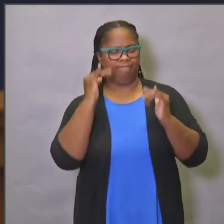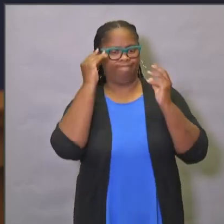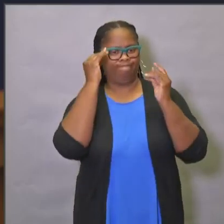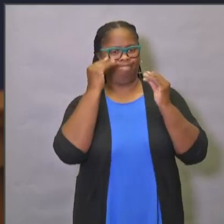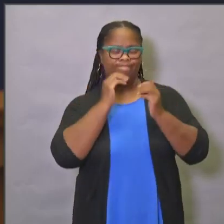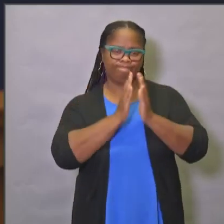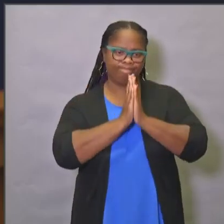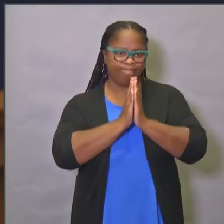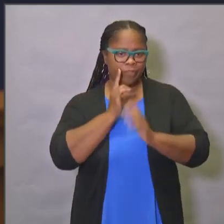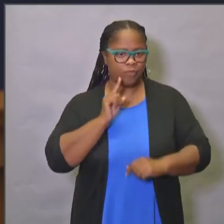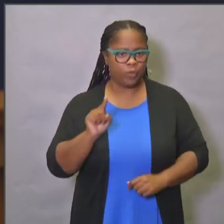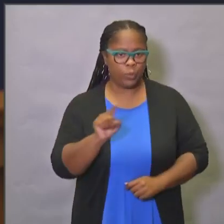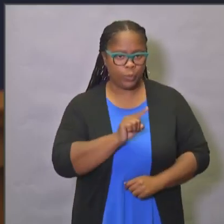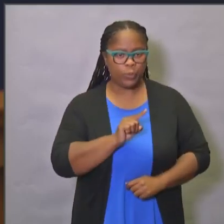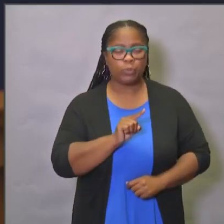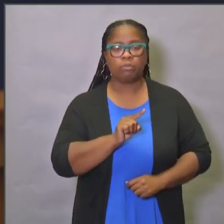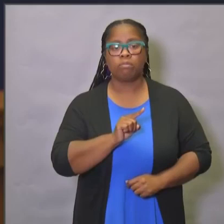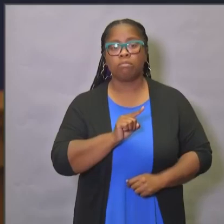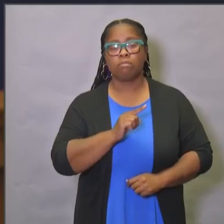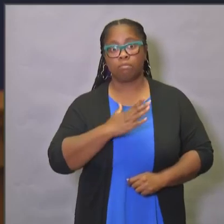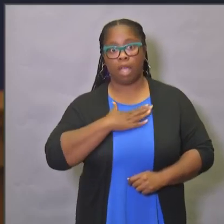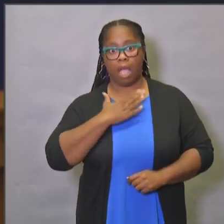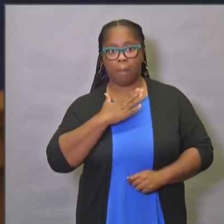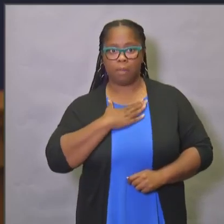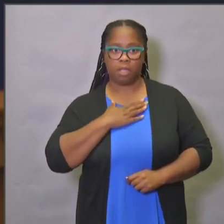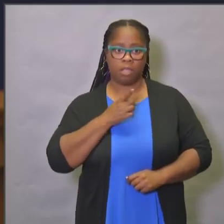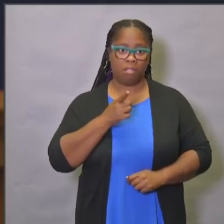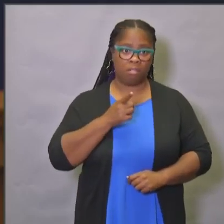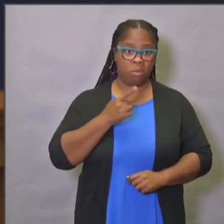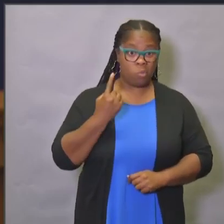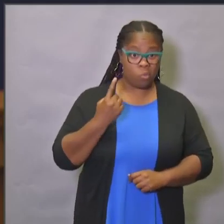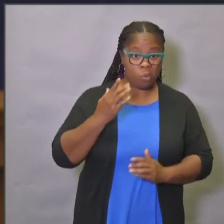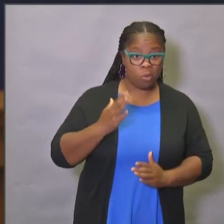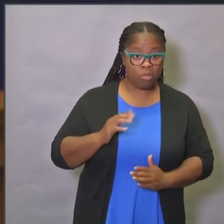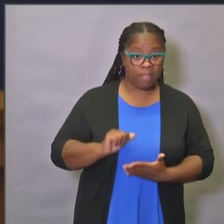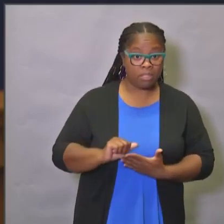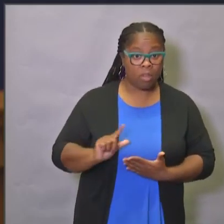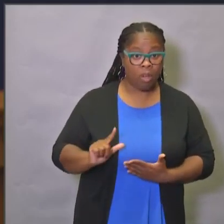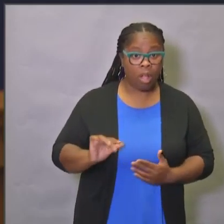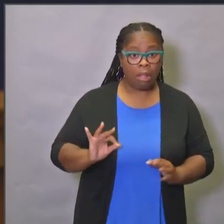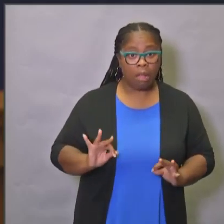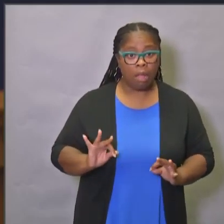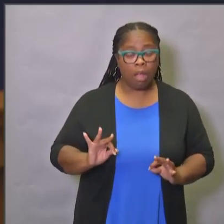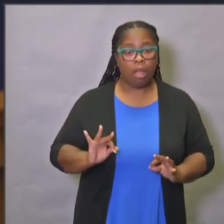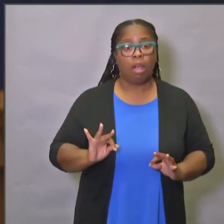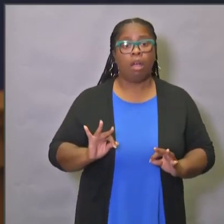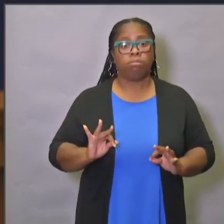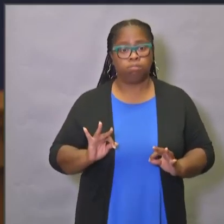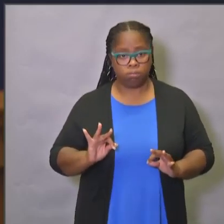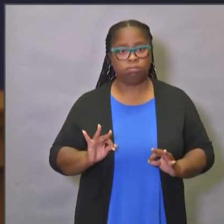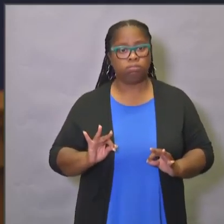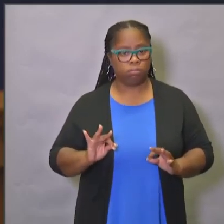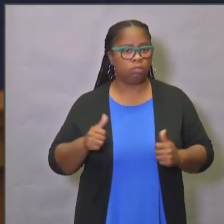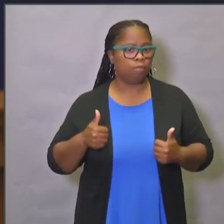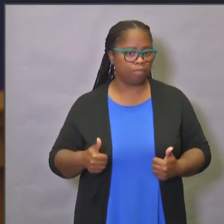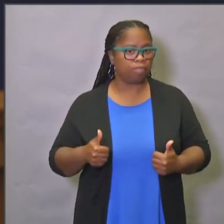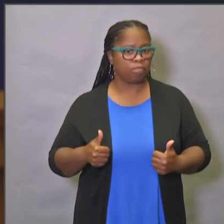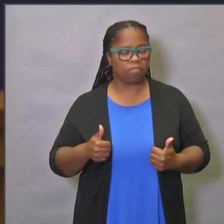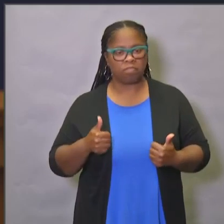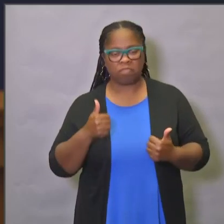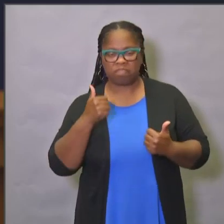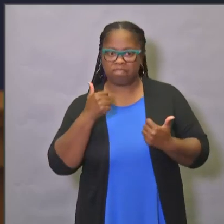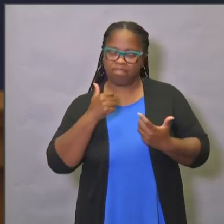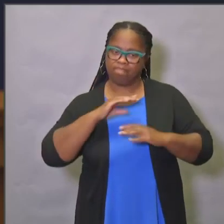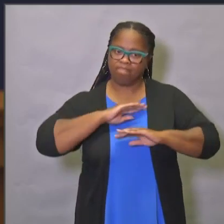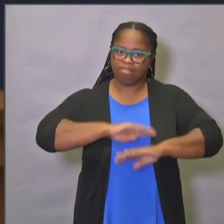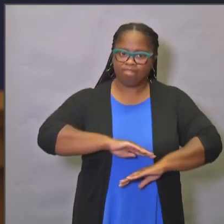hearts. We are glad to see that the number is low and continue to hope that we can be